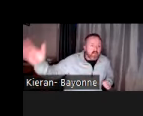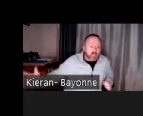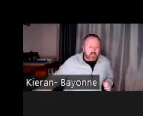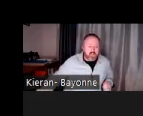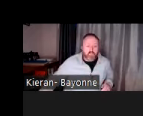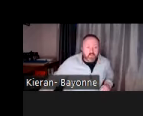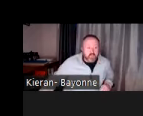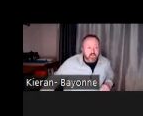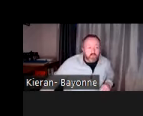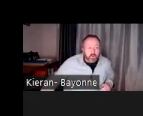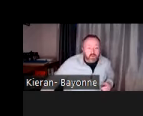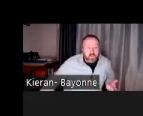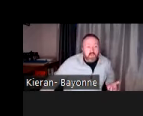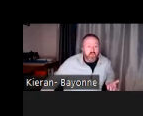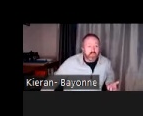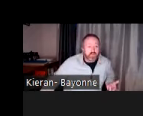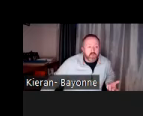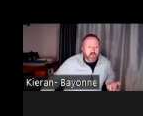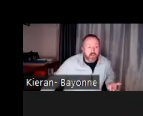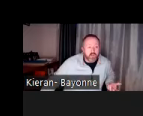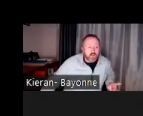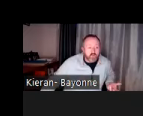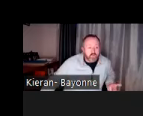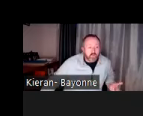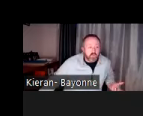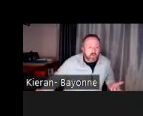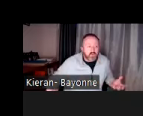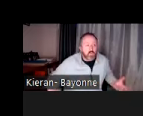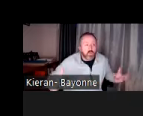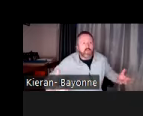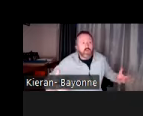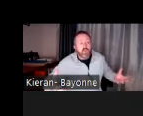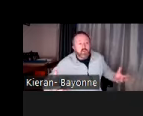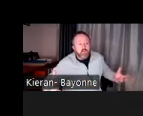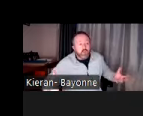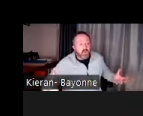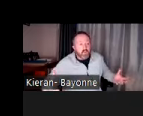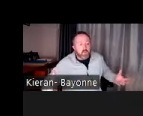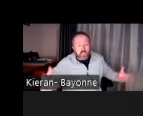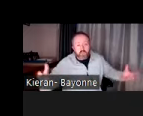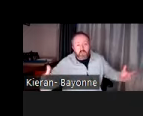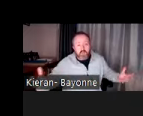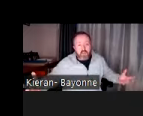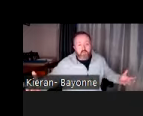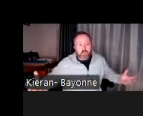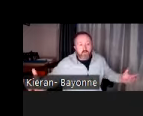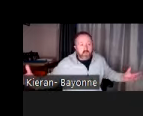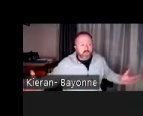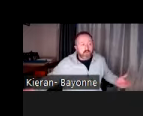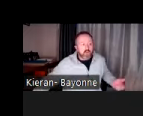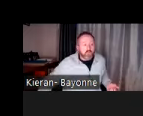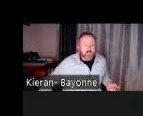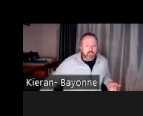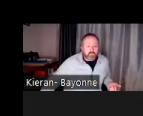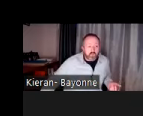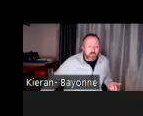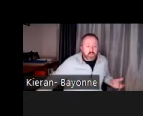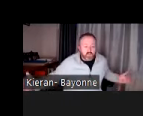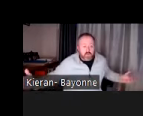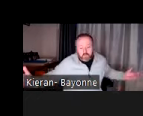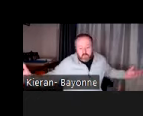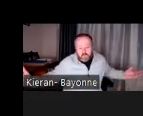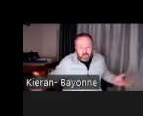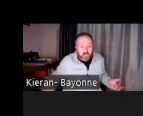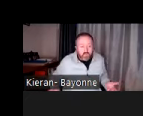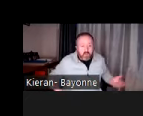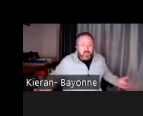lot of the scenery in the streets. But it also has it also limits how much water that can be held in the ground, right? Because these things, you know, big